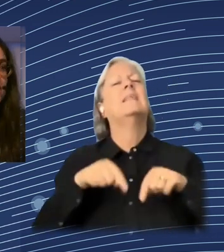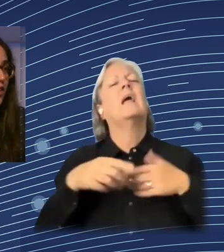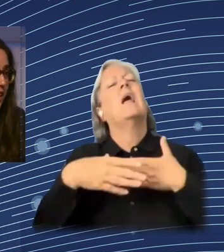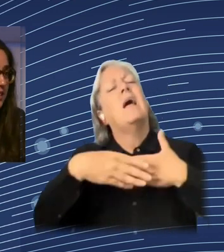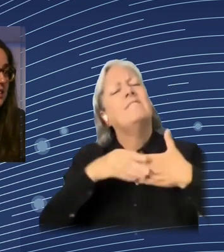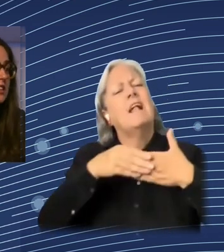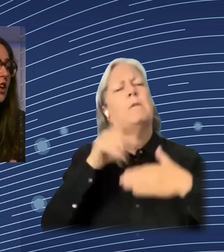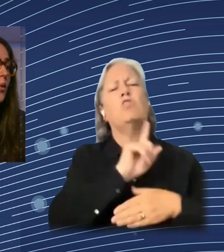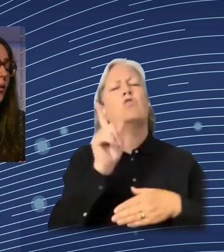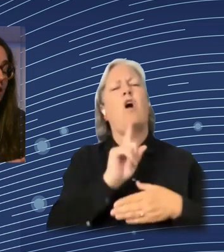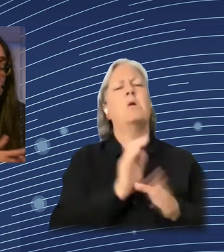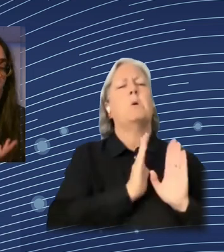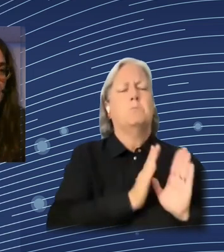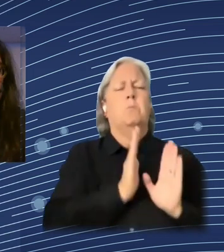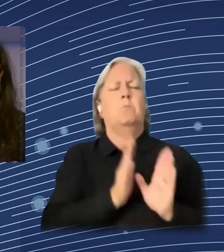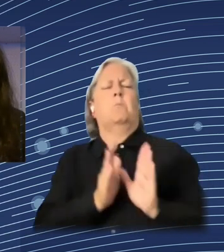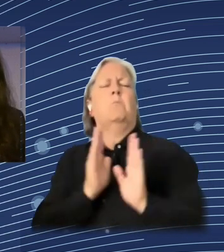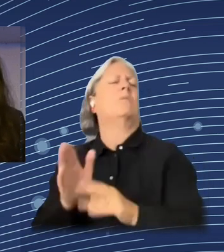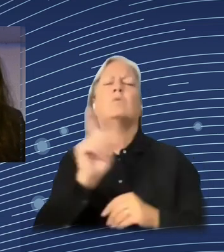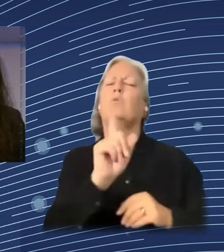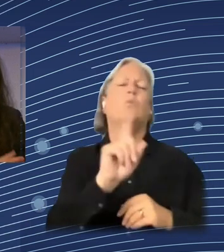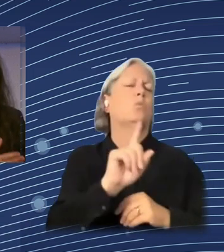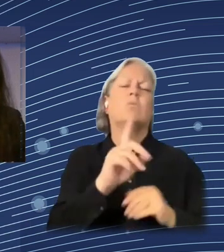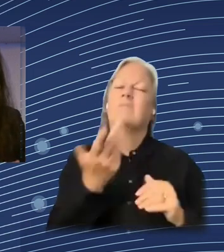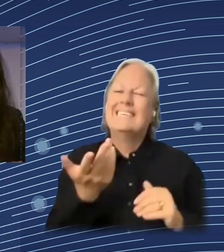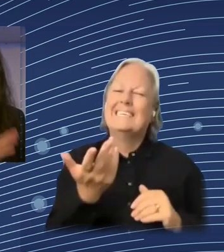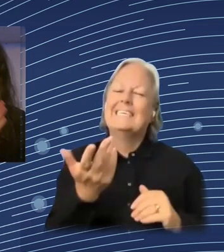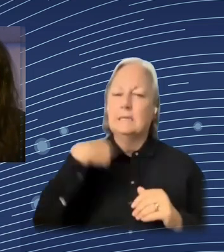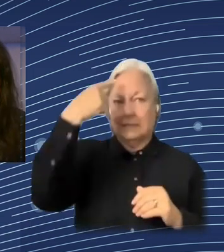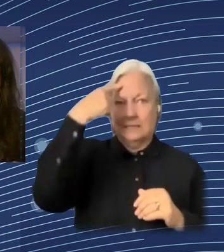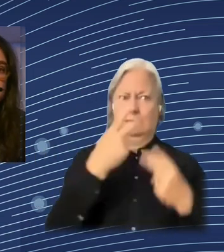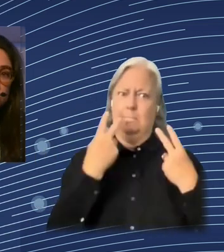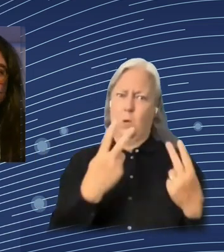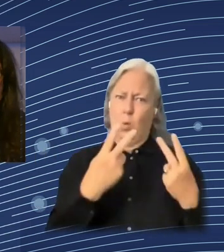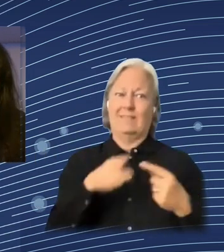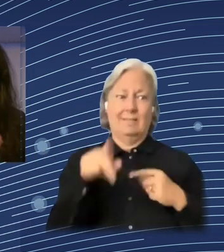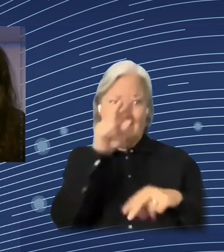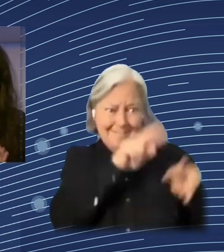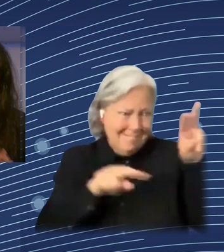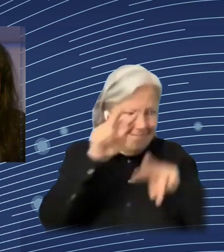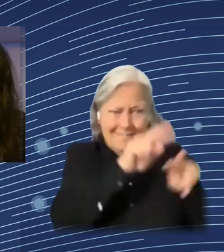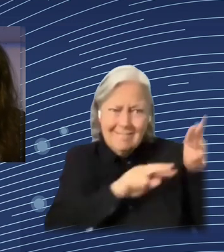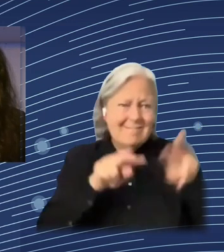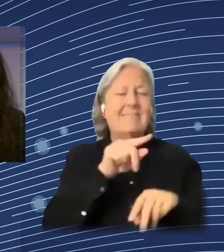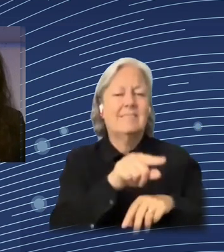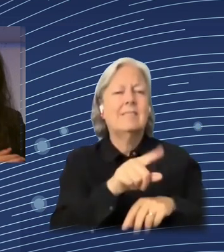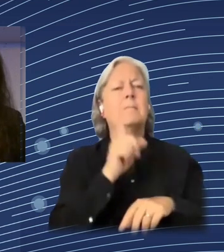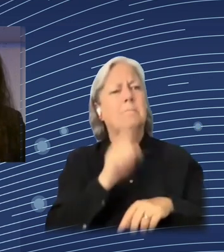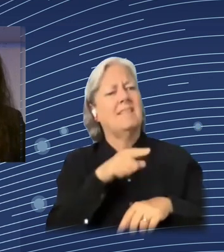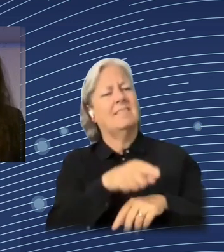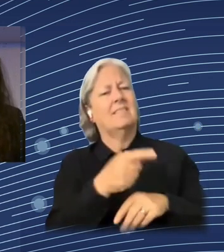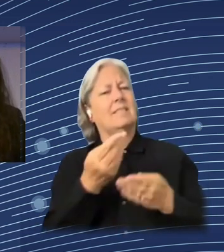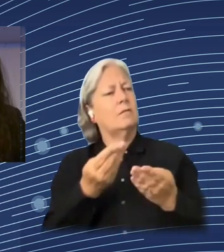evolving context. So that's why we always say that this audit, it's not that you pass an audit and then you forgot, you need to pass it